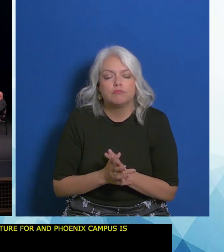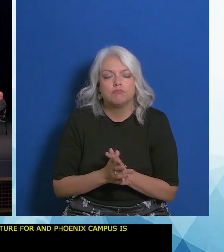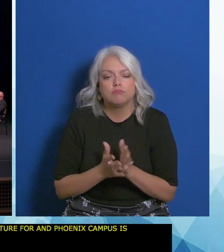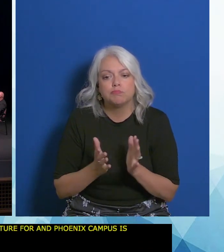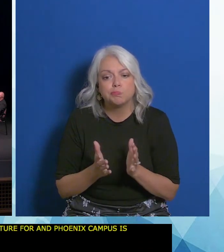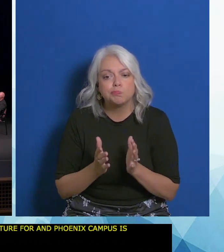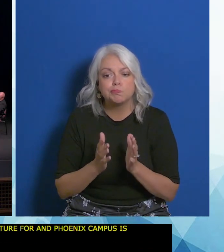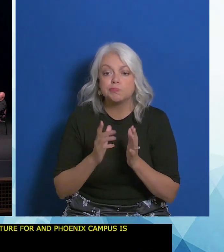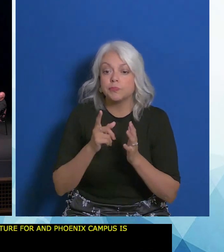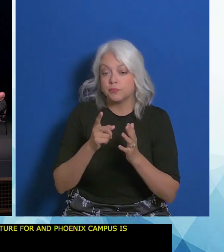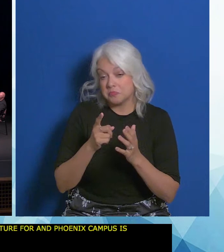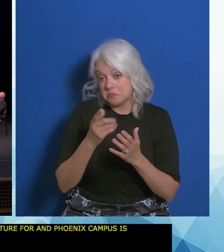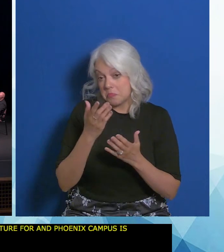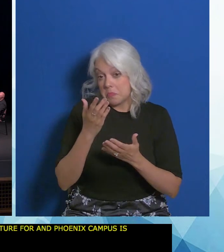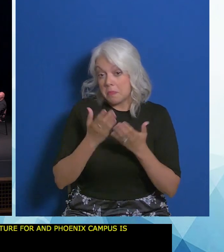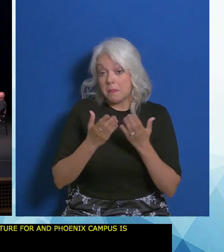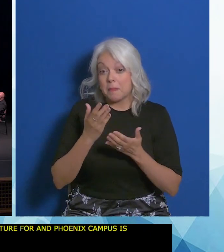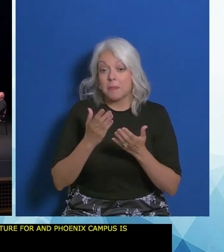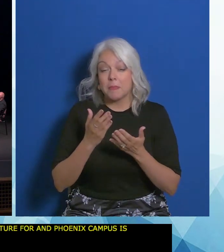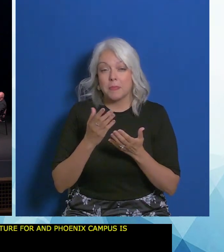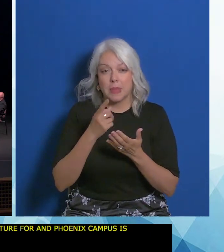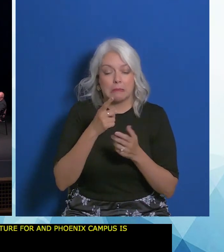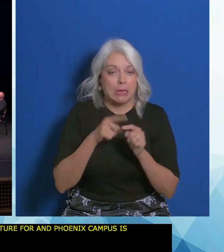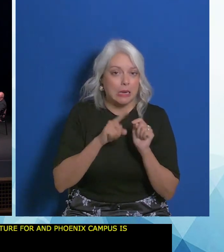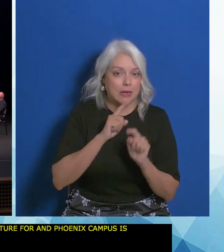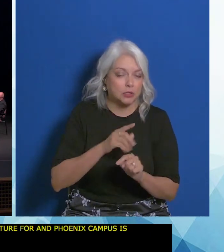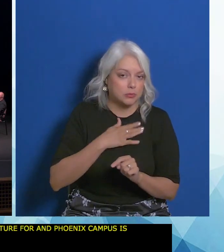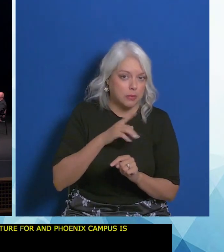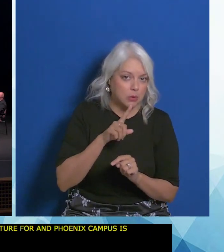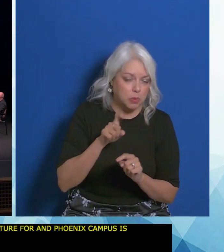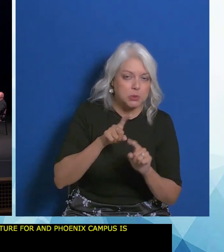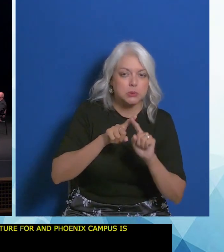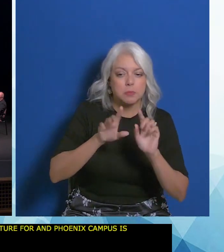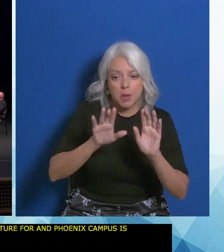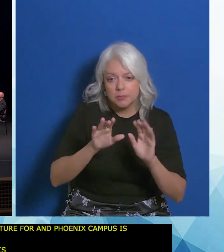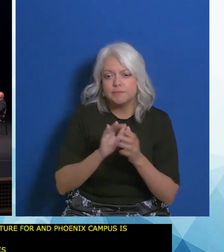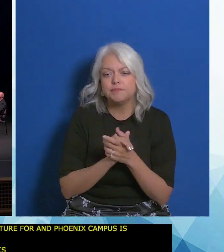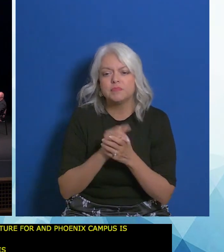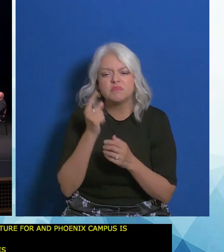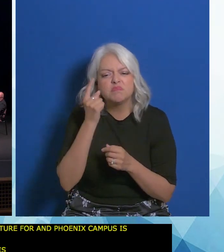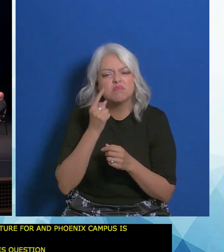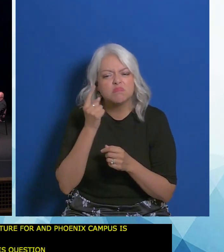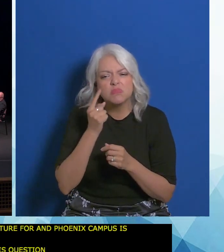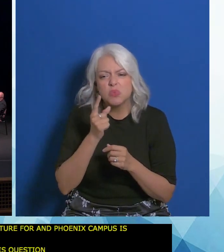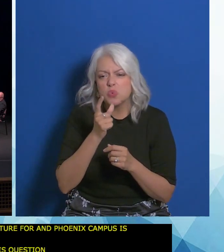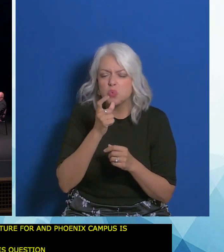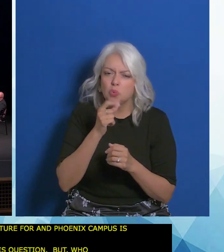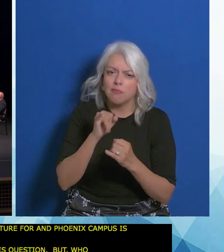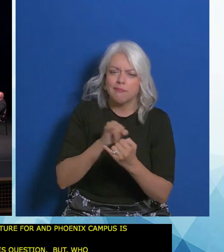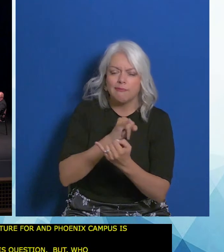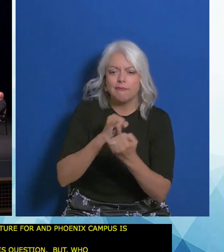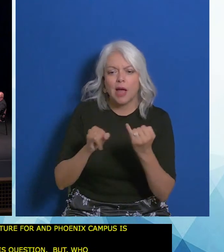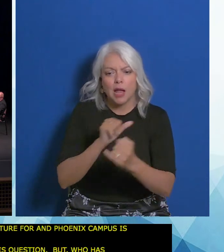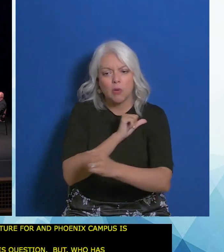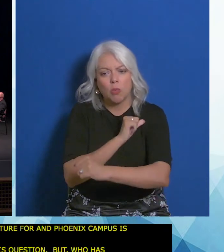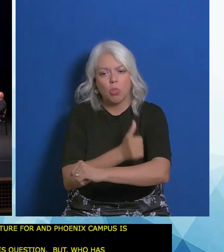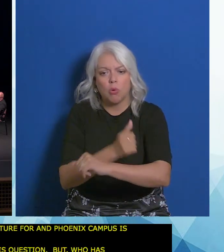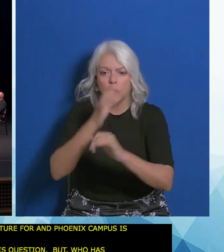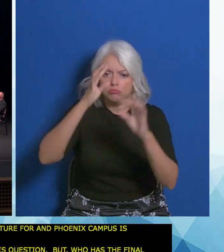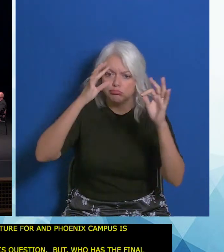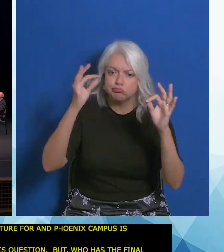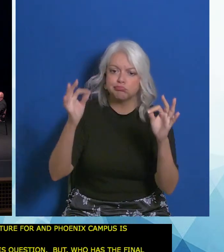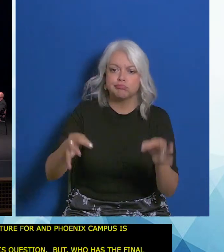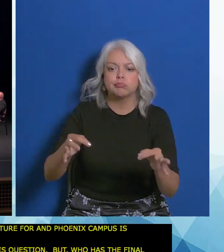So you may not be able to answer this question, but who has the final authority to decide